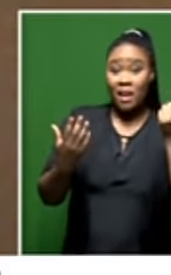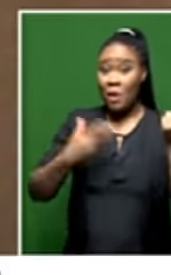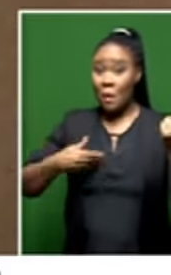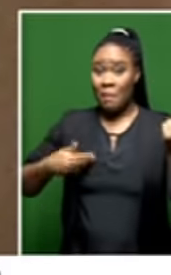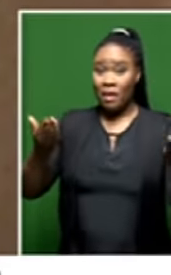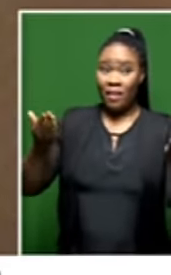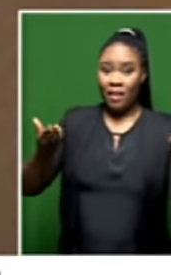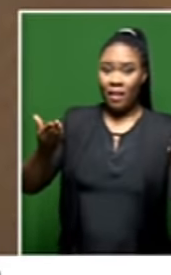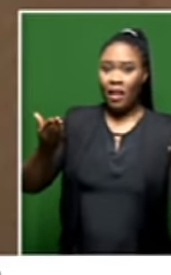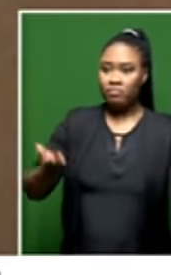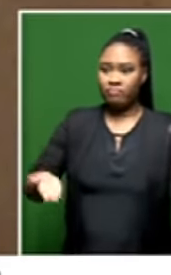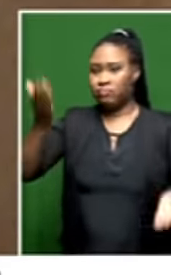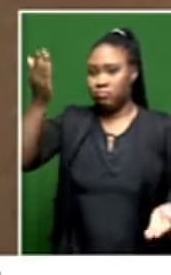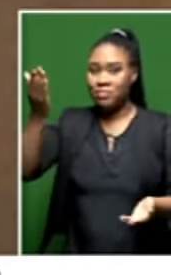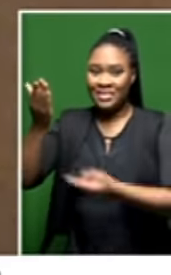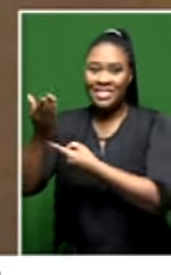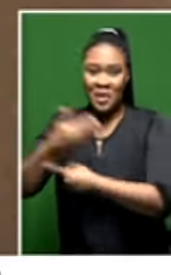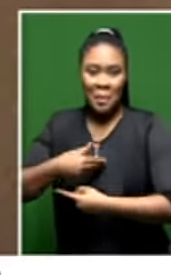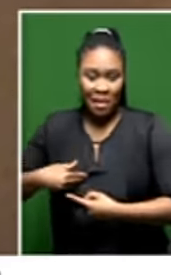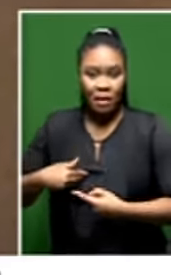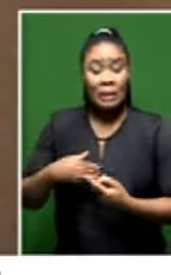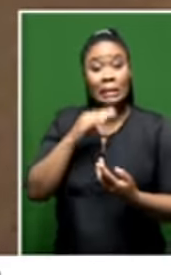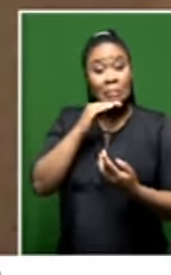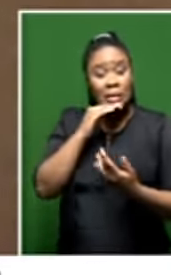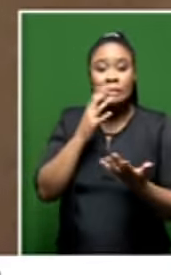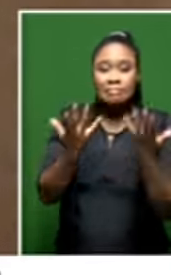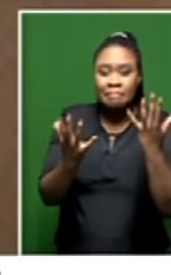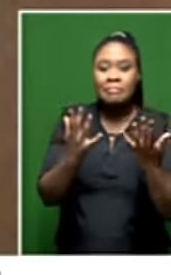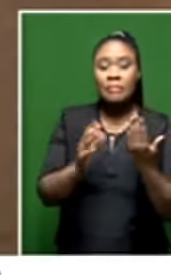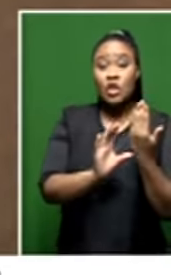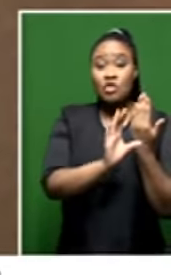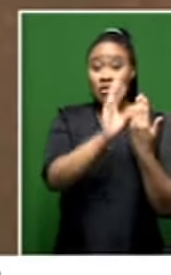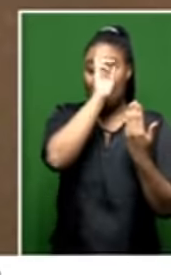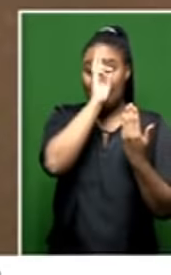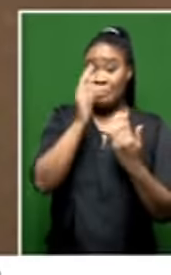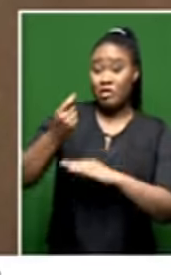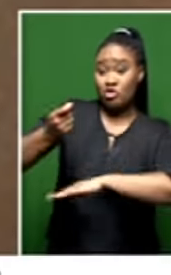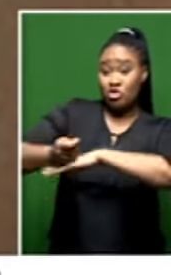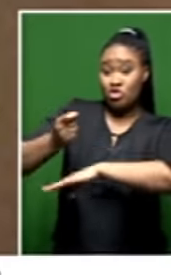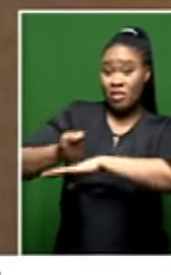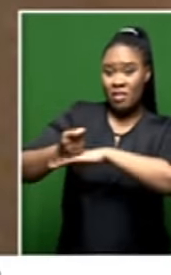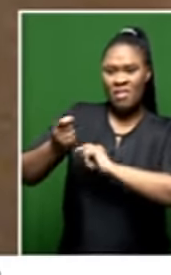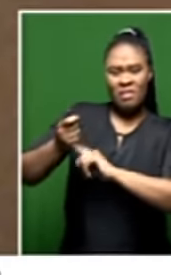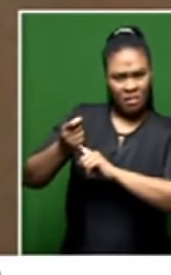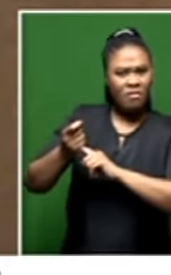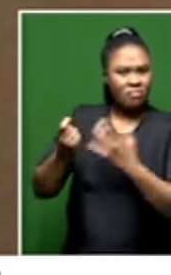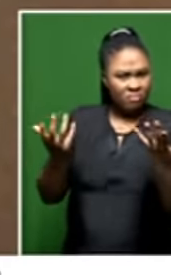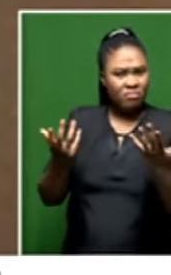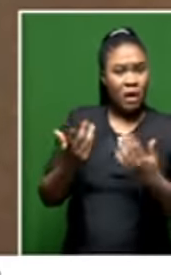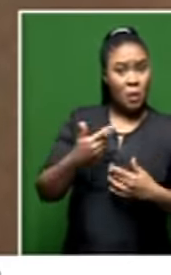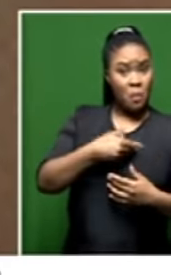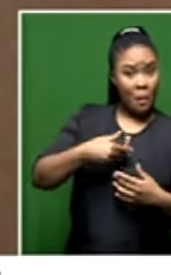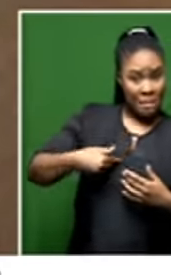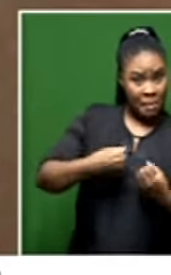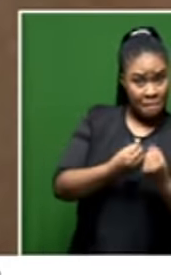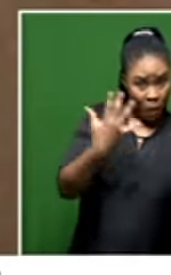the judiciary reflect broadly the racial and gender composition of the country. And our country